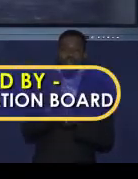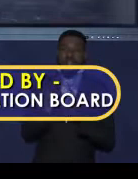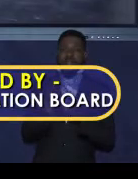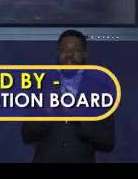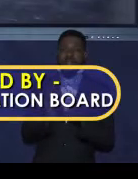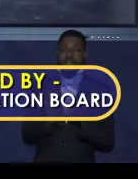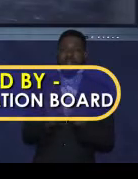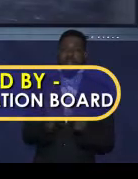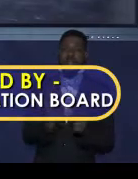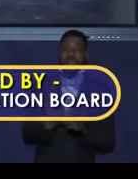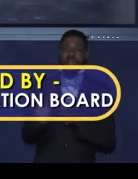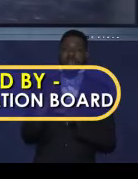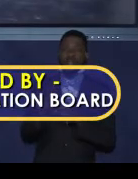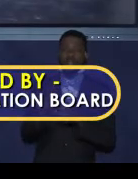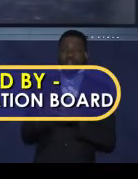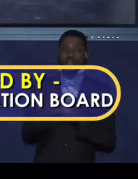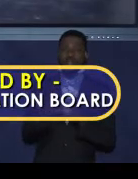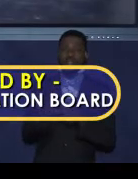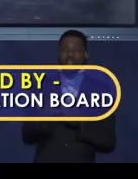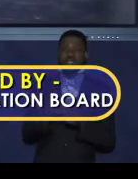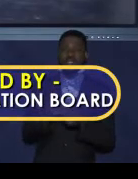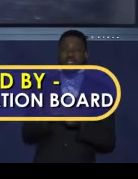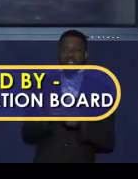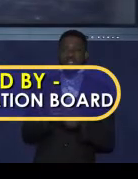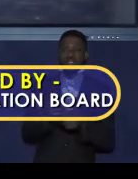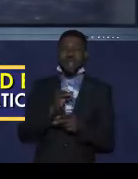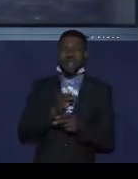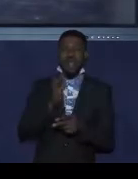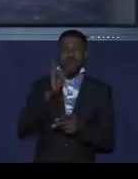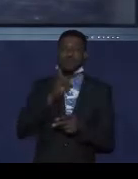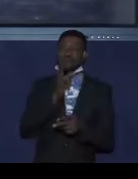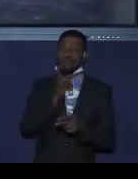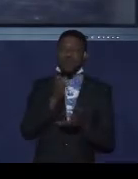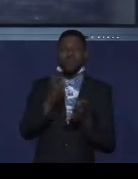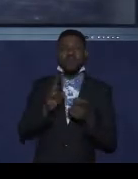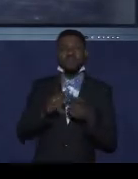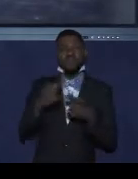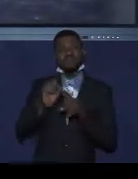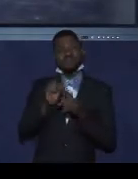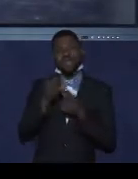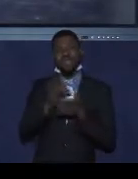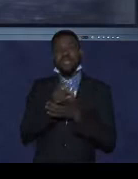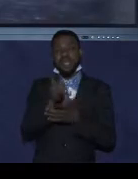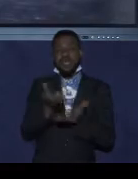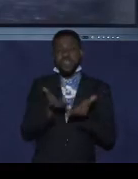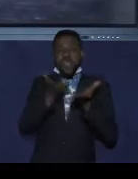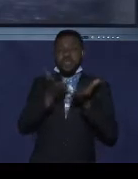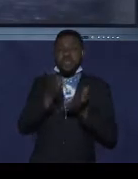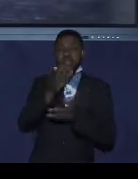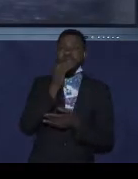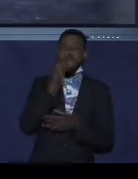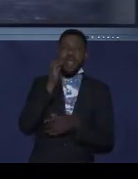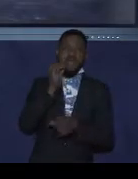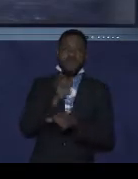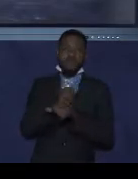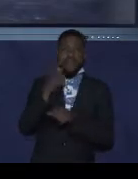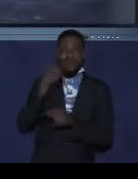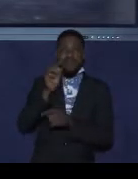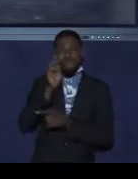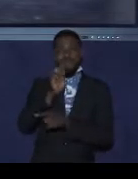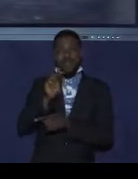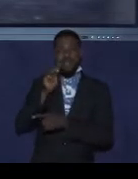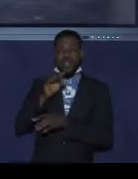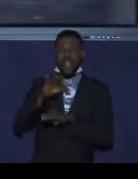assignment very fast. Do it very soon. I wouldn't want like a situation where you submit the assignment